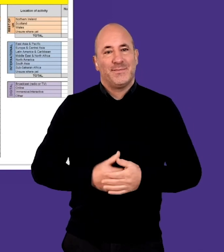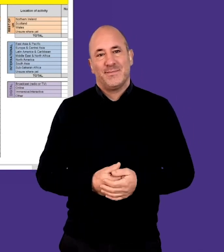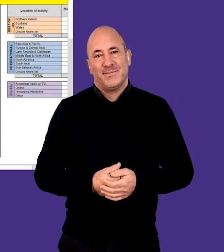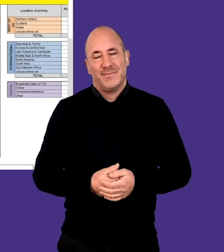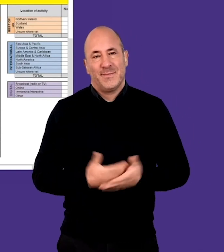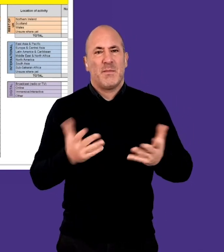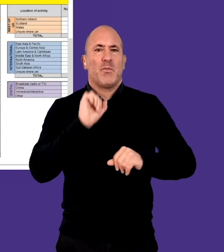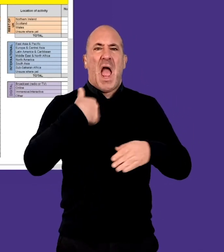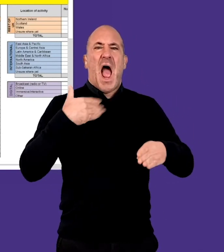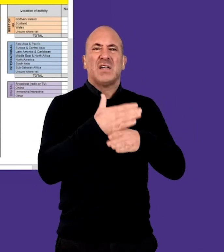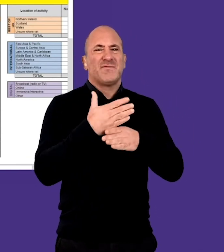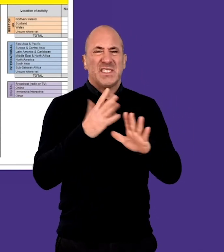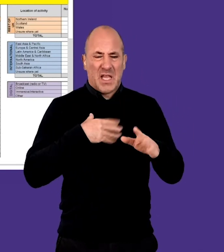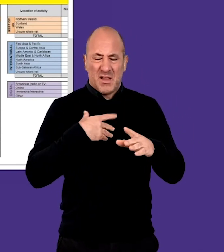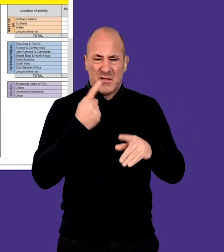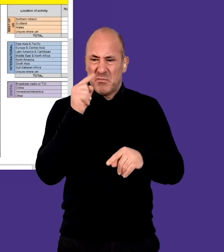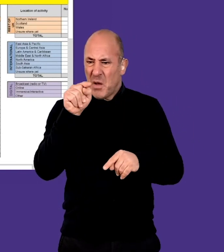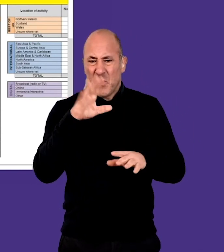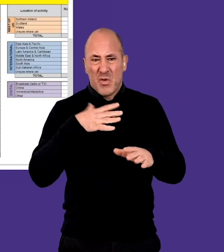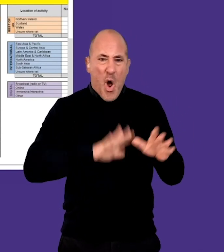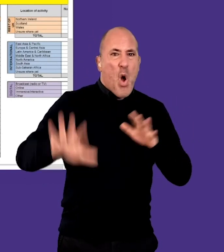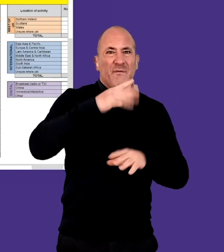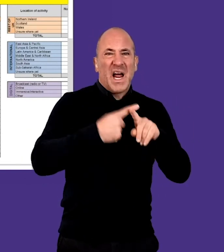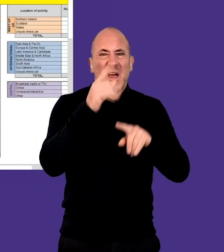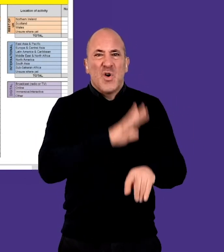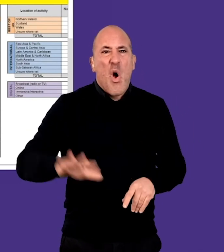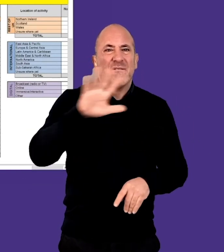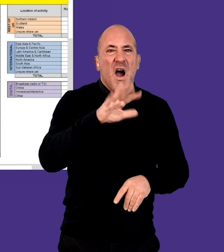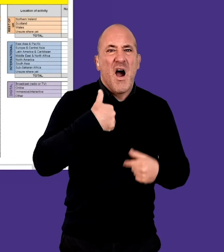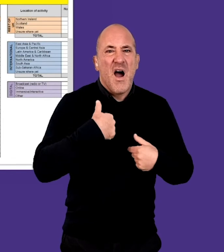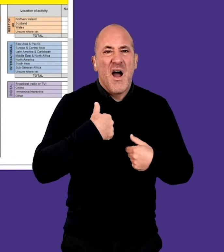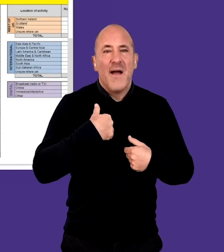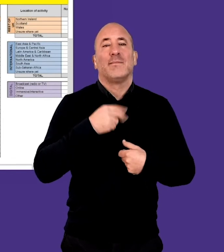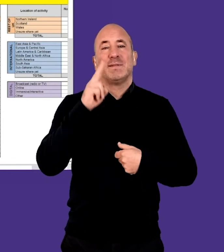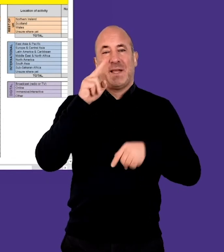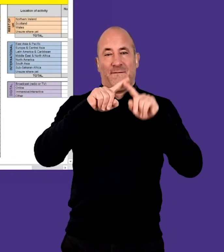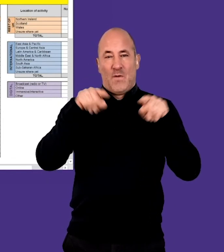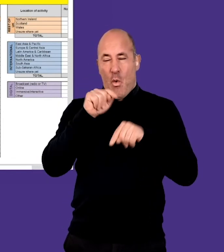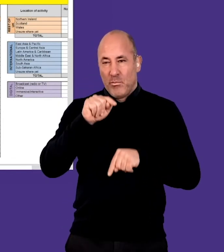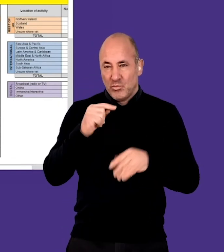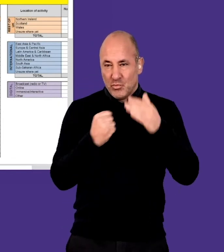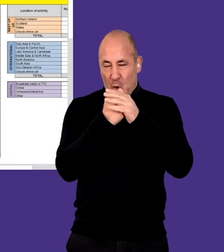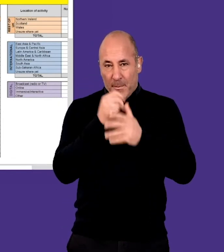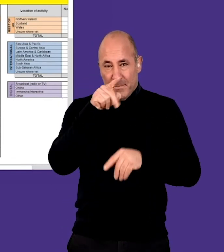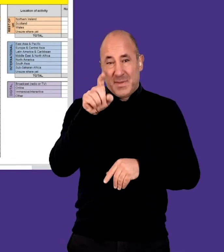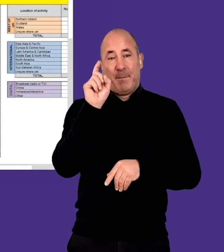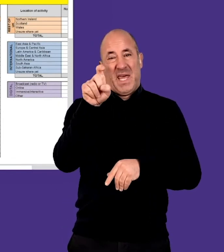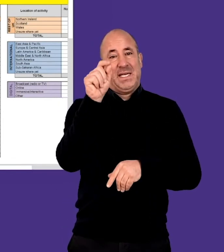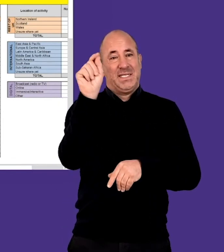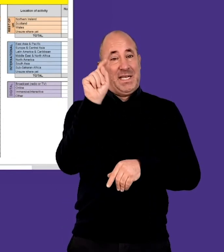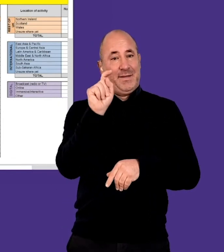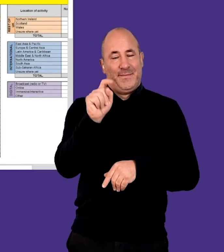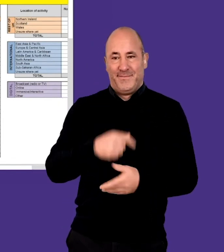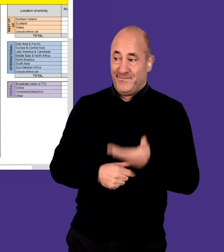and find out. If your activity will be held across all of England rather than in a few specific local authorities, tick the